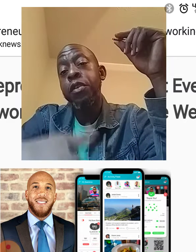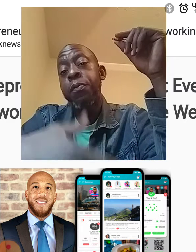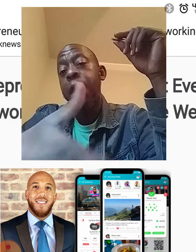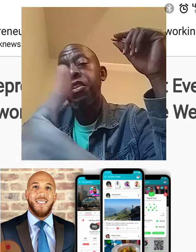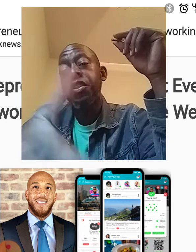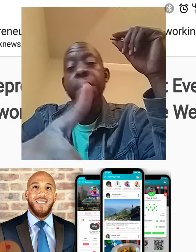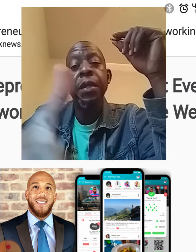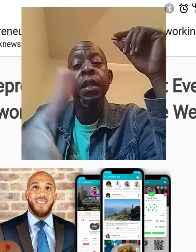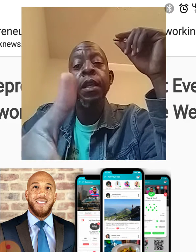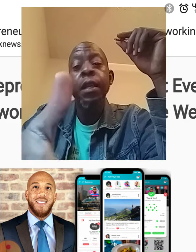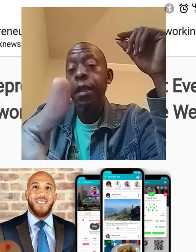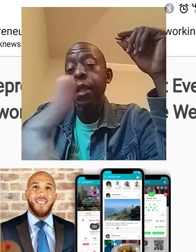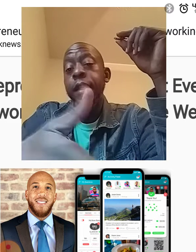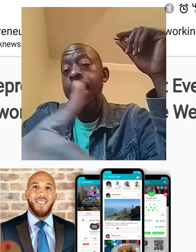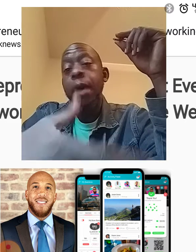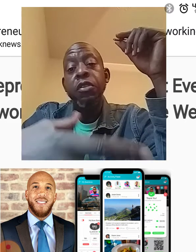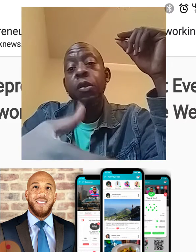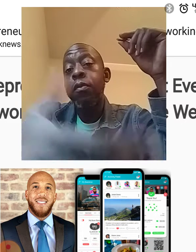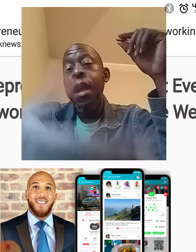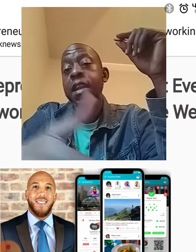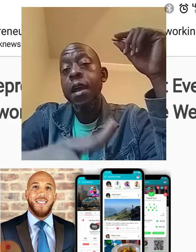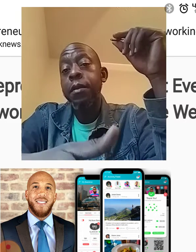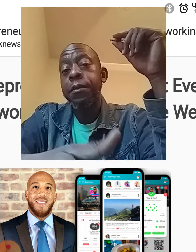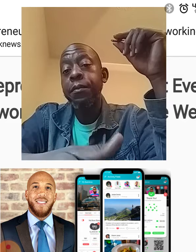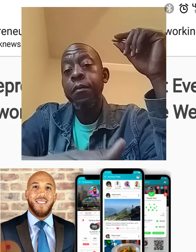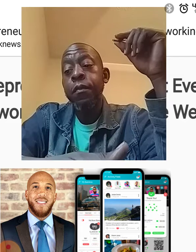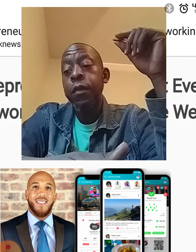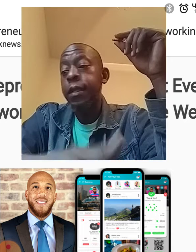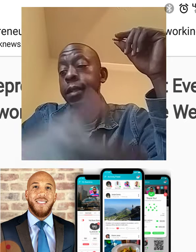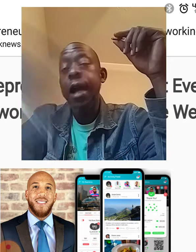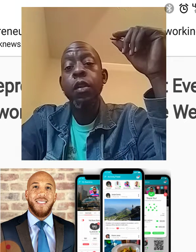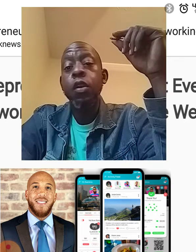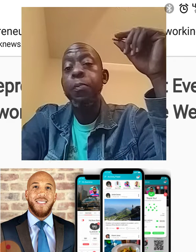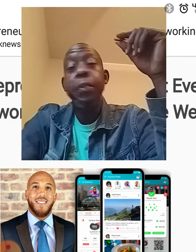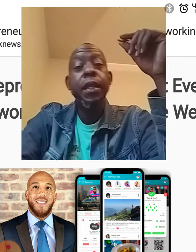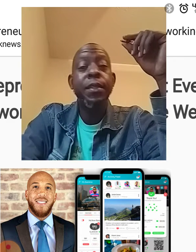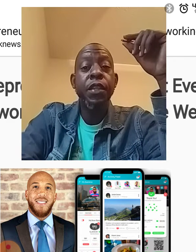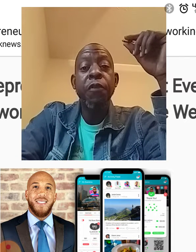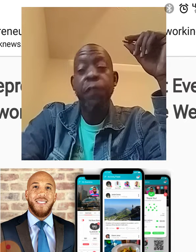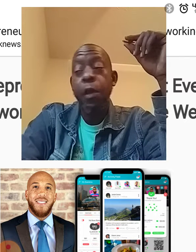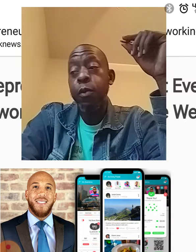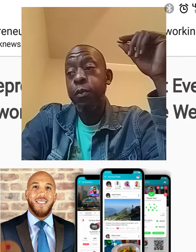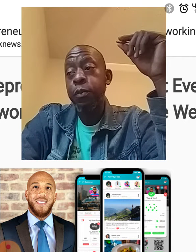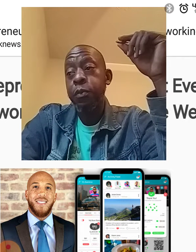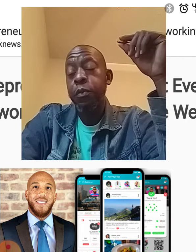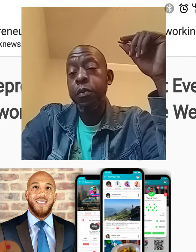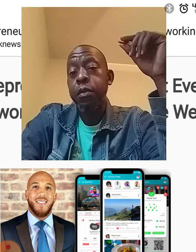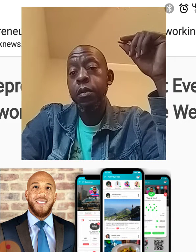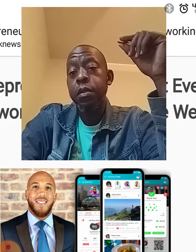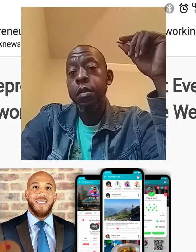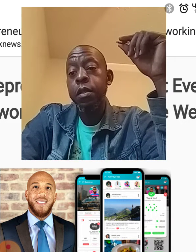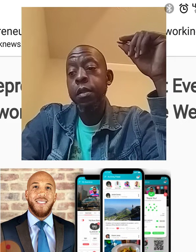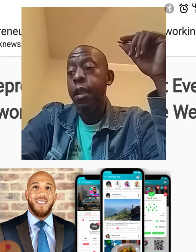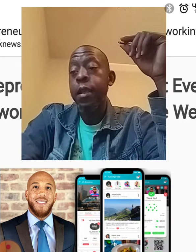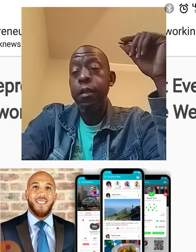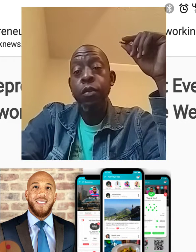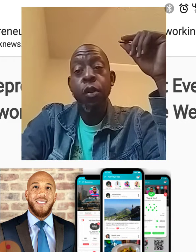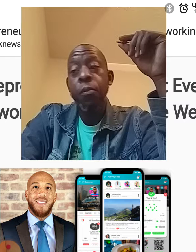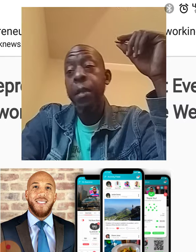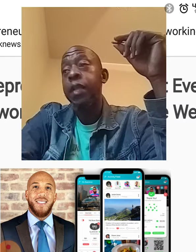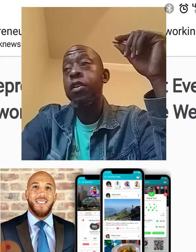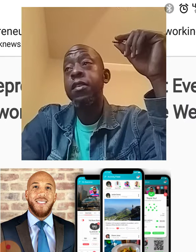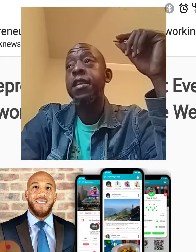considering, you probably should be in the app store right now, downloading Bean to your phone and,